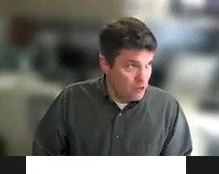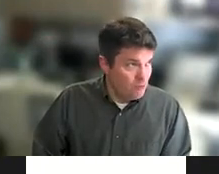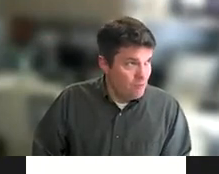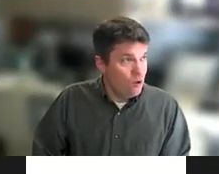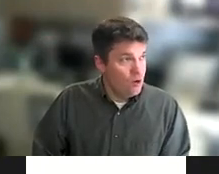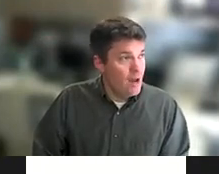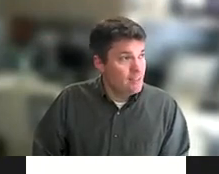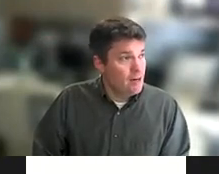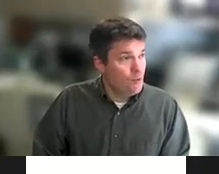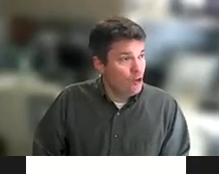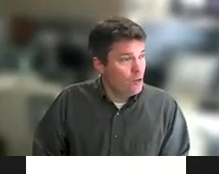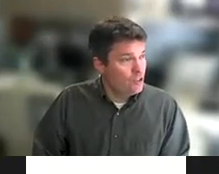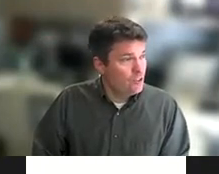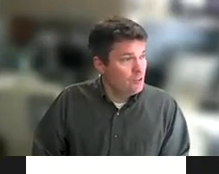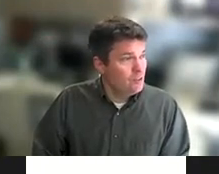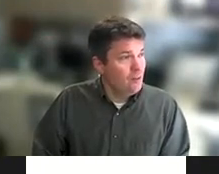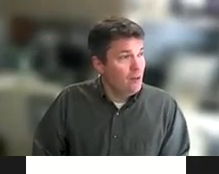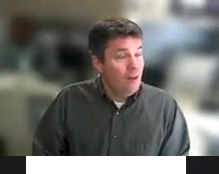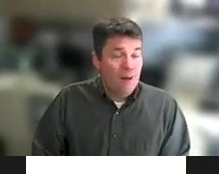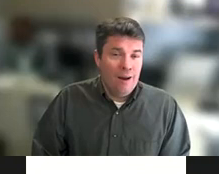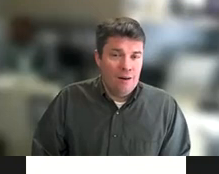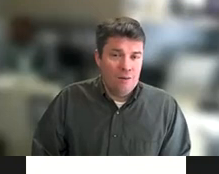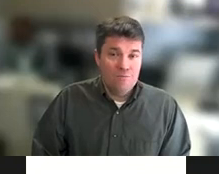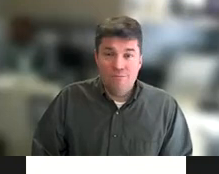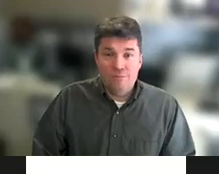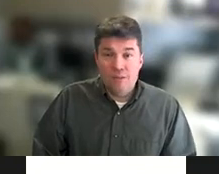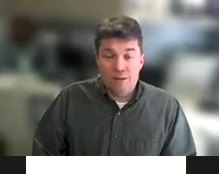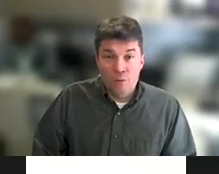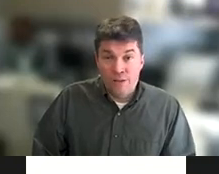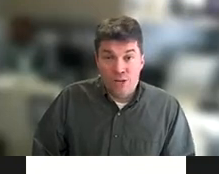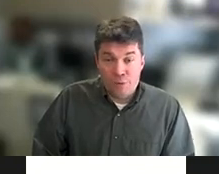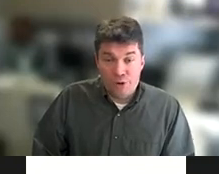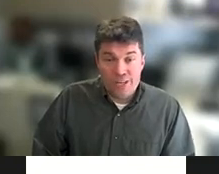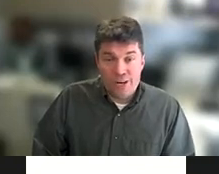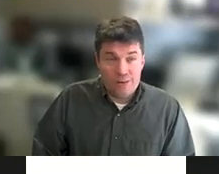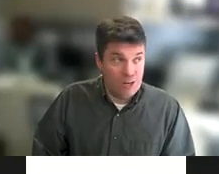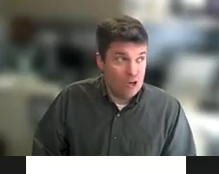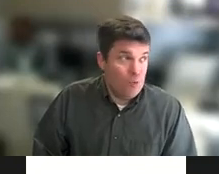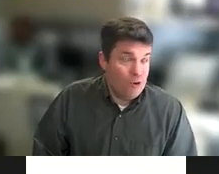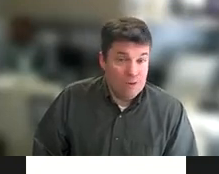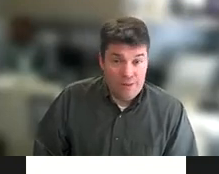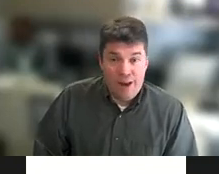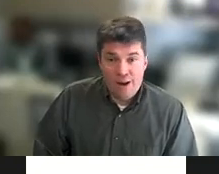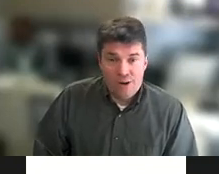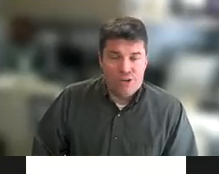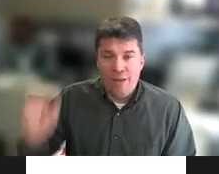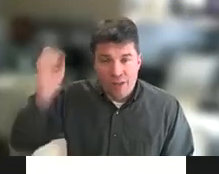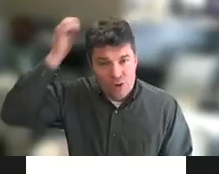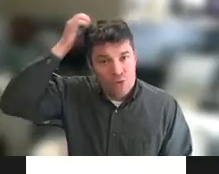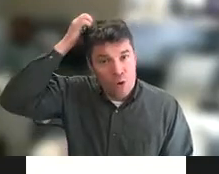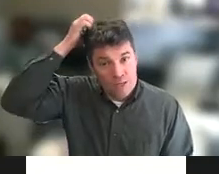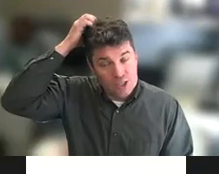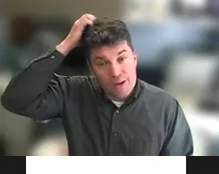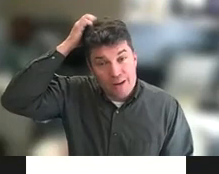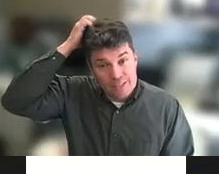I mentioned before, don't ask him or her questions. And when the interpreter is there, they